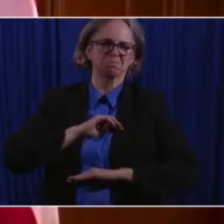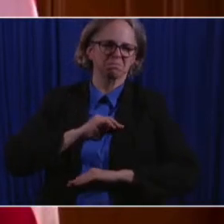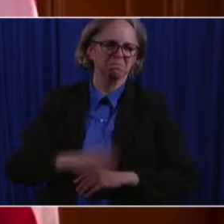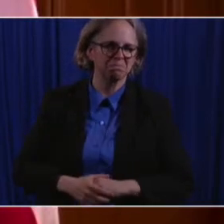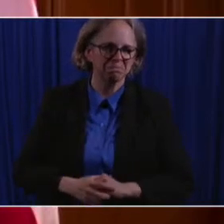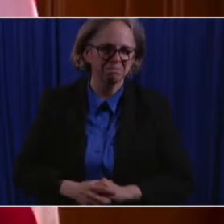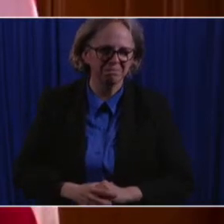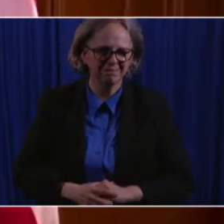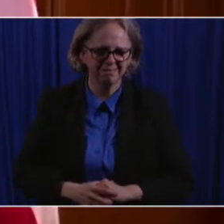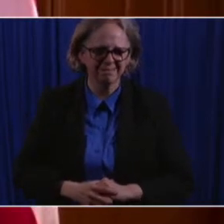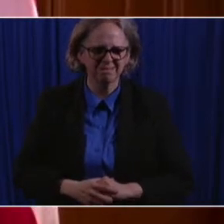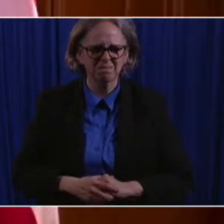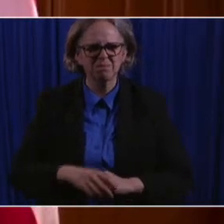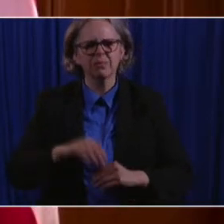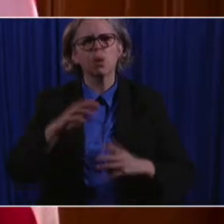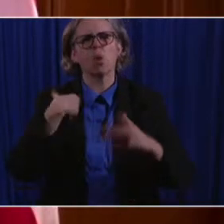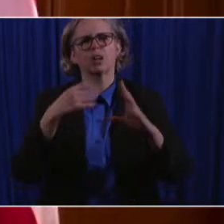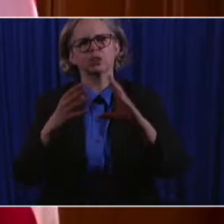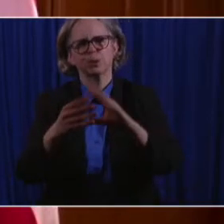comments.